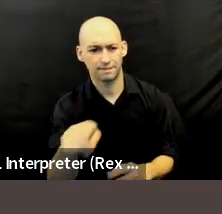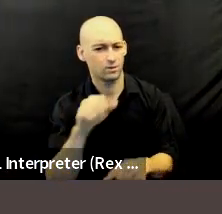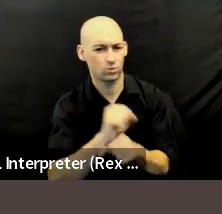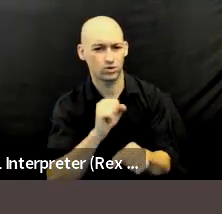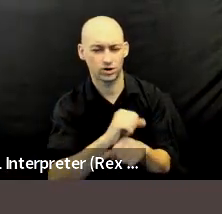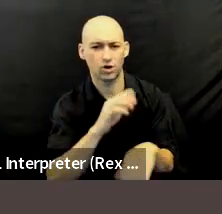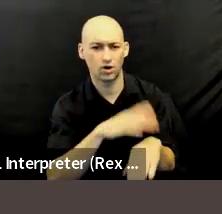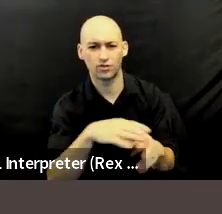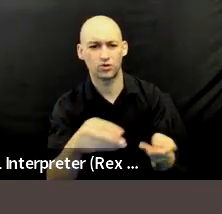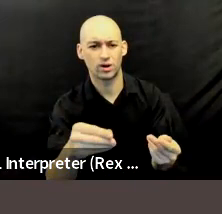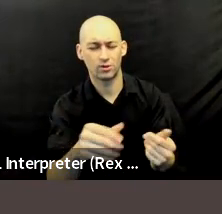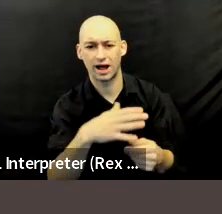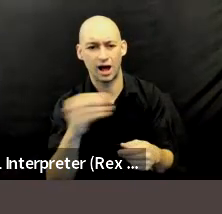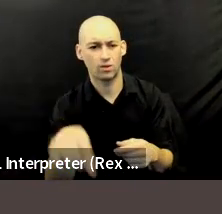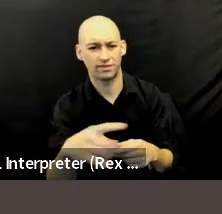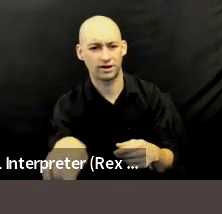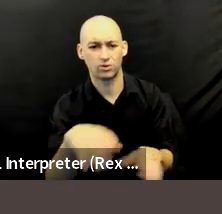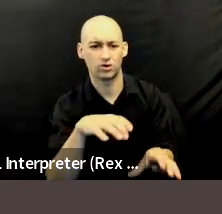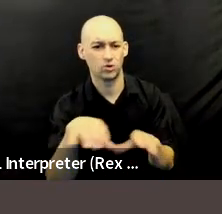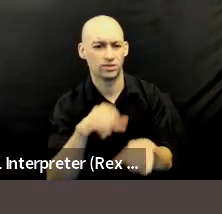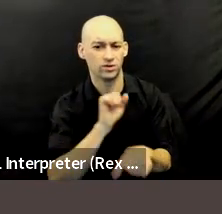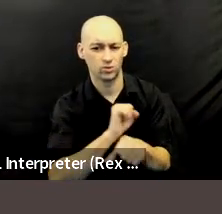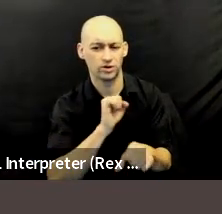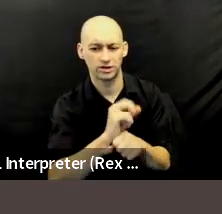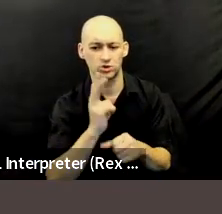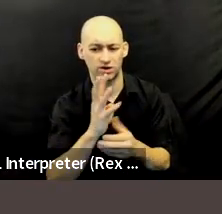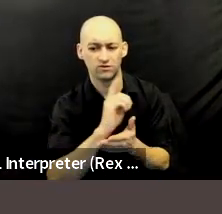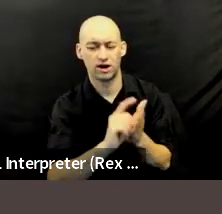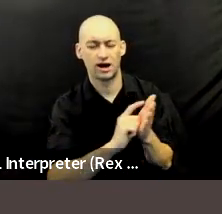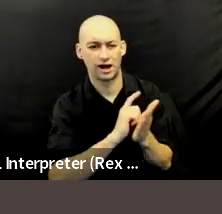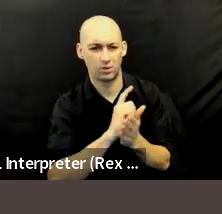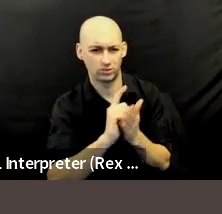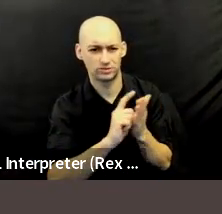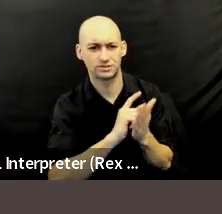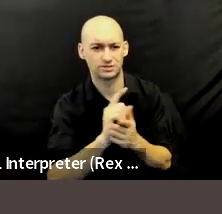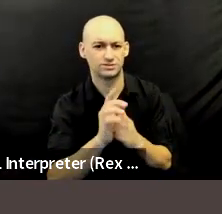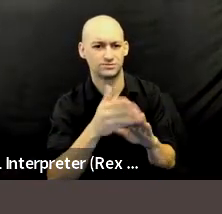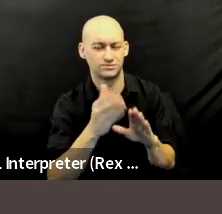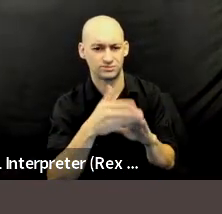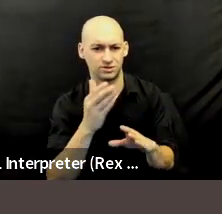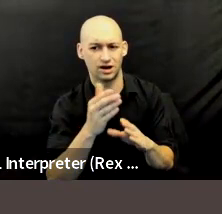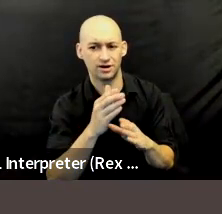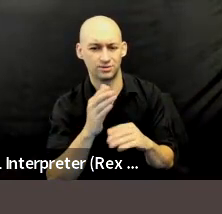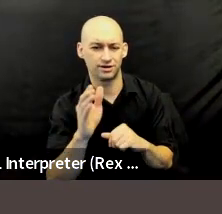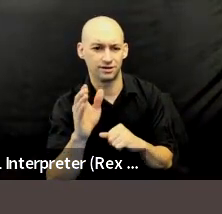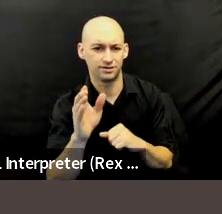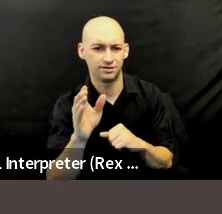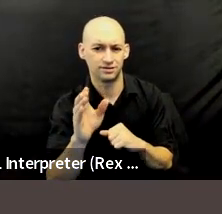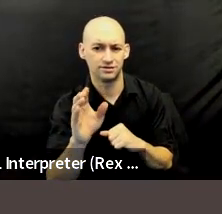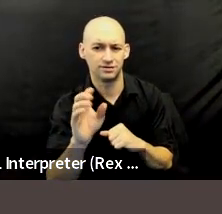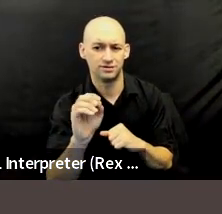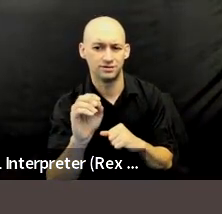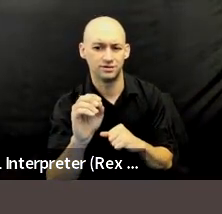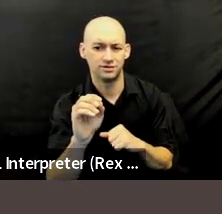ground that were out there doing the work. It was a 24-hour operation. And then just, Gloria,